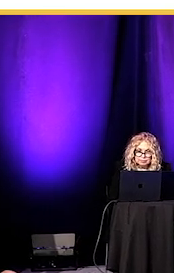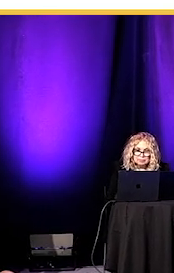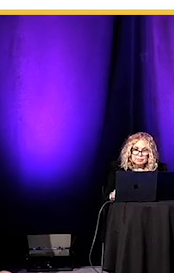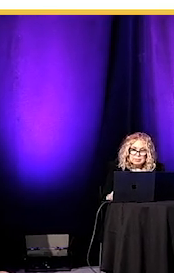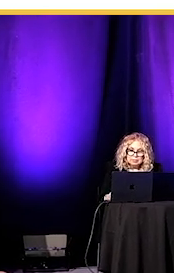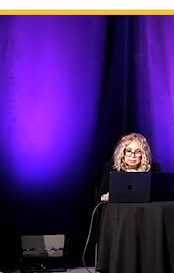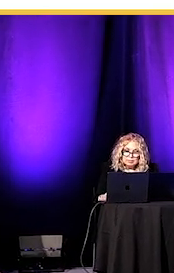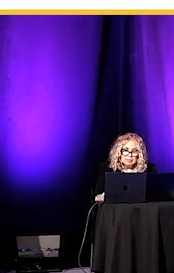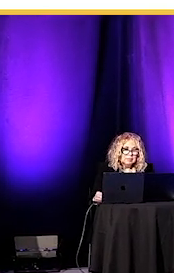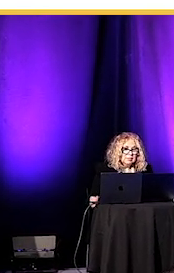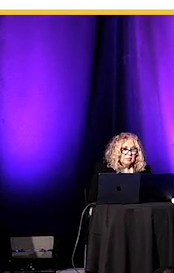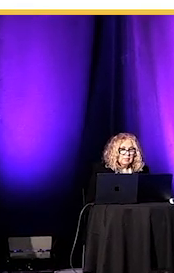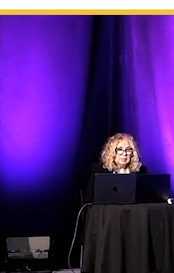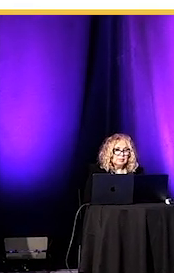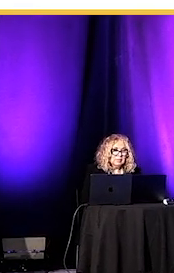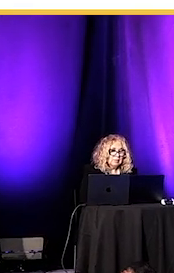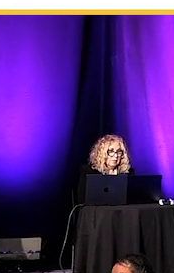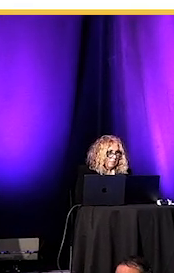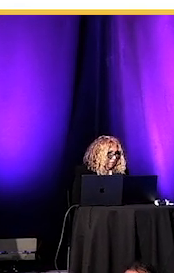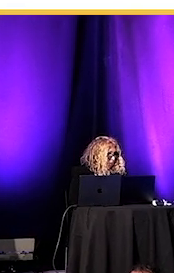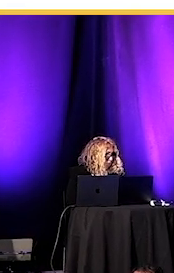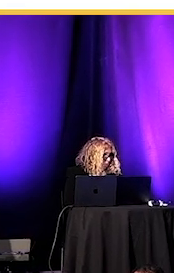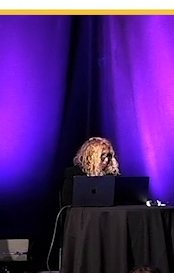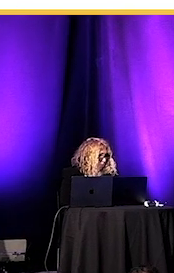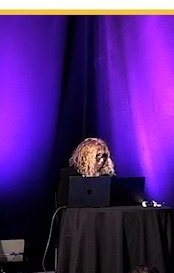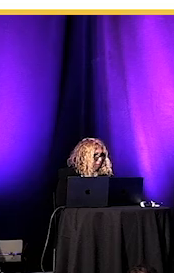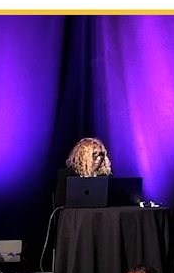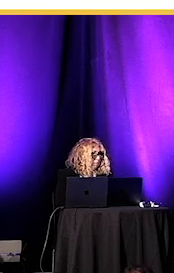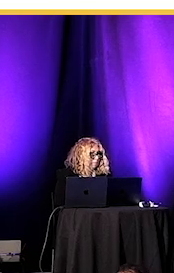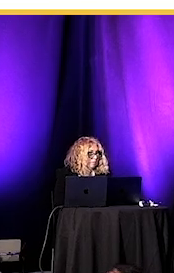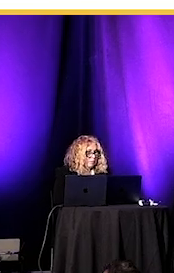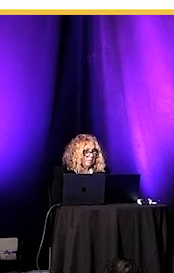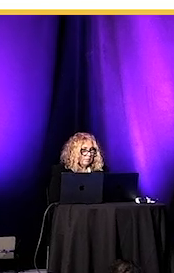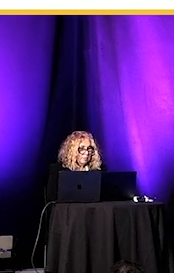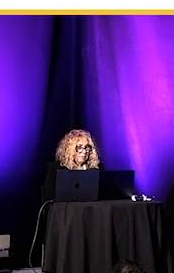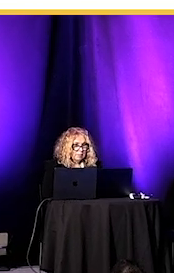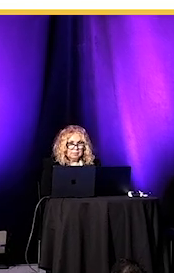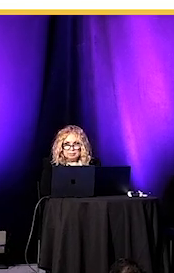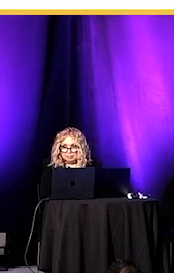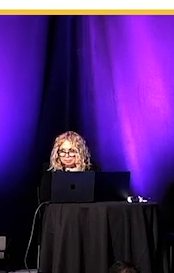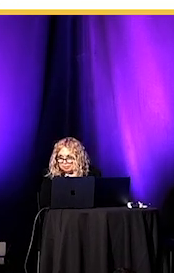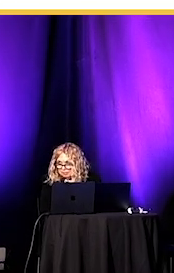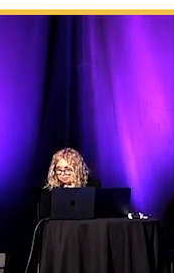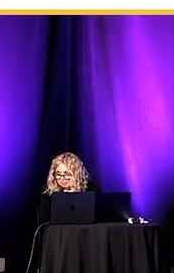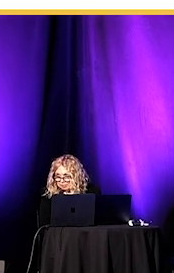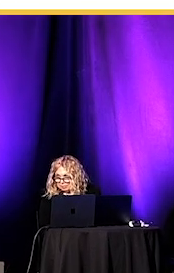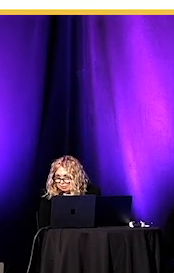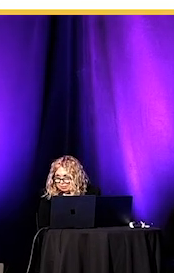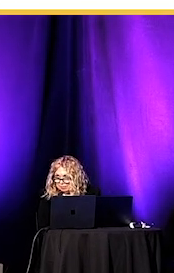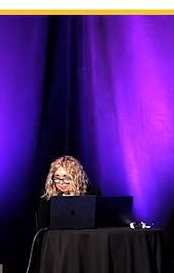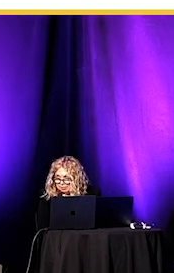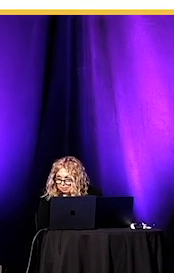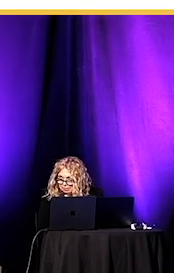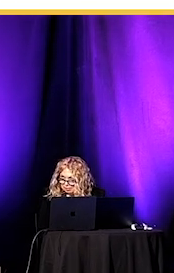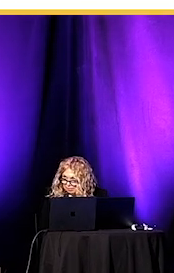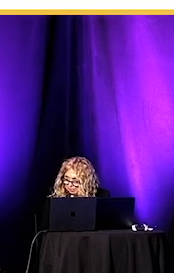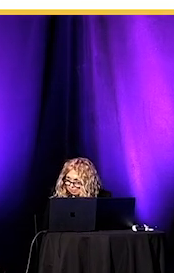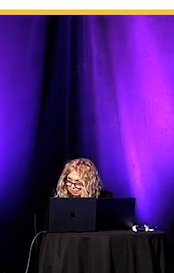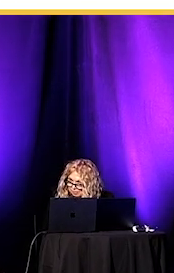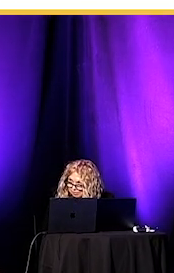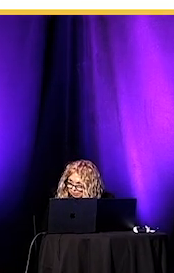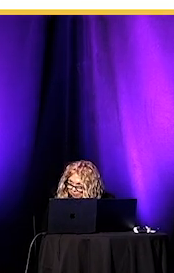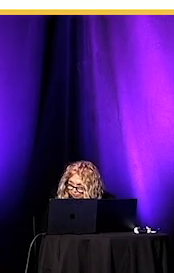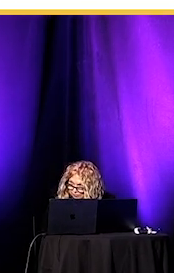lecture. This is the premier acknowledgement of outstanding achievement and success in education research.